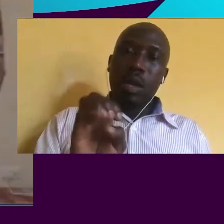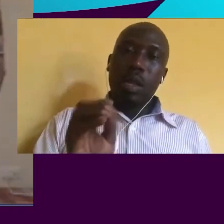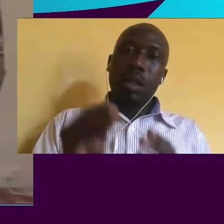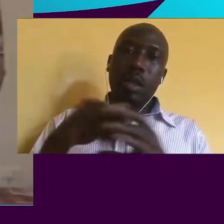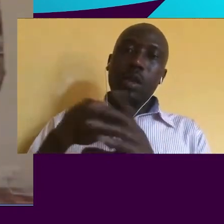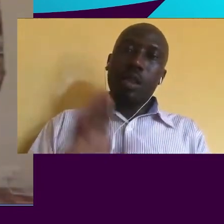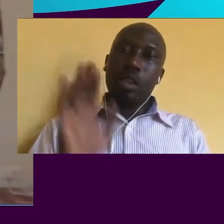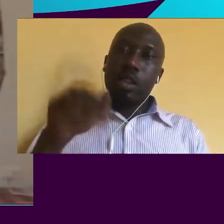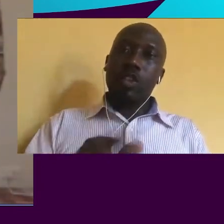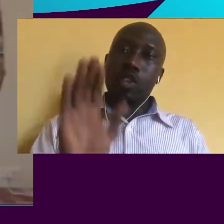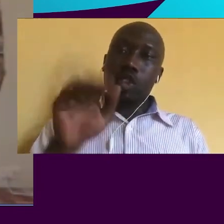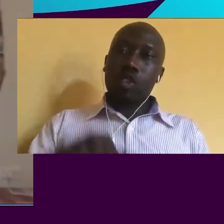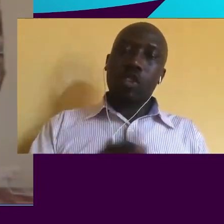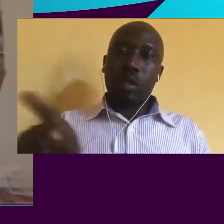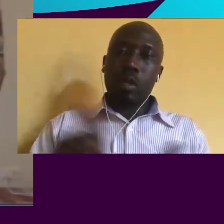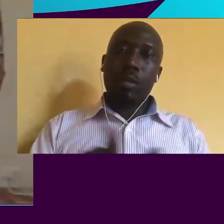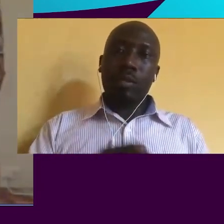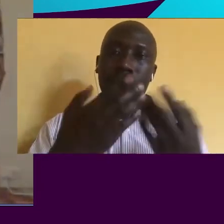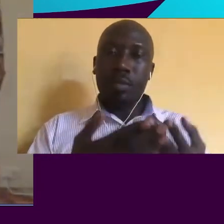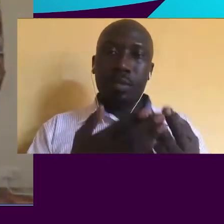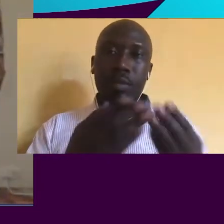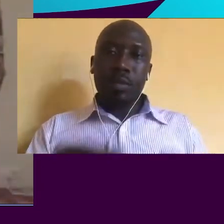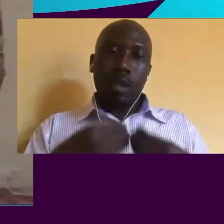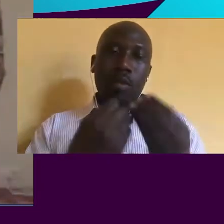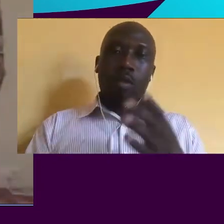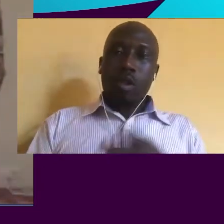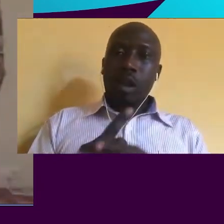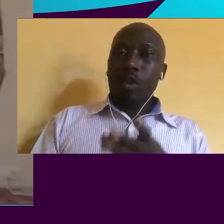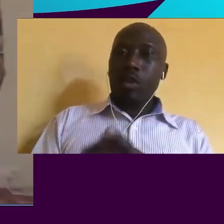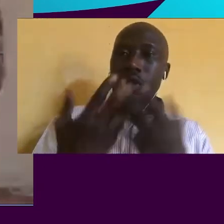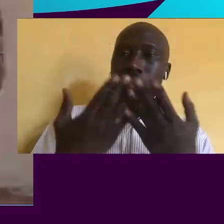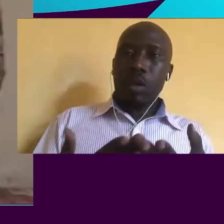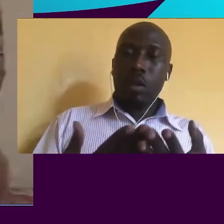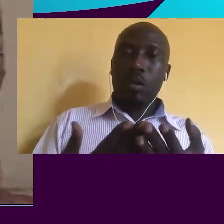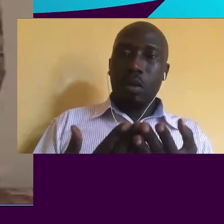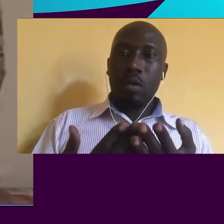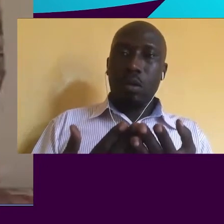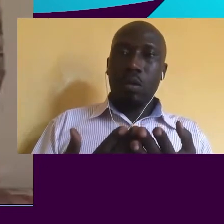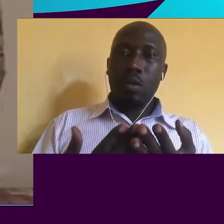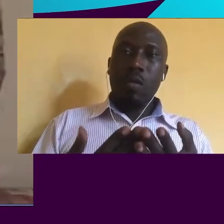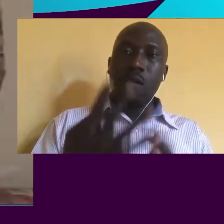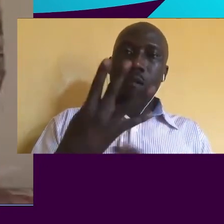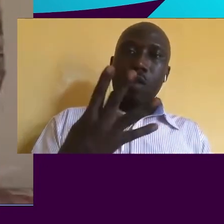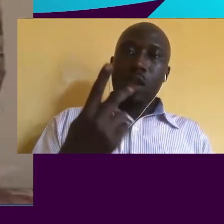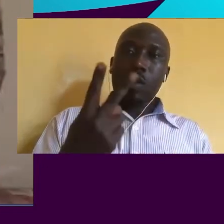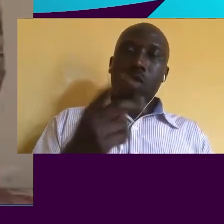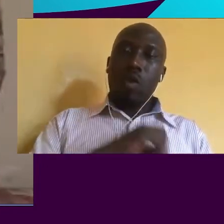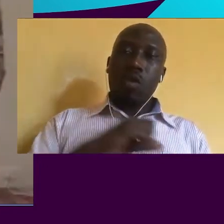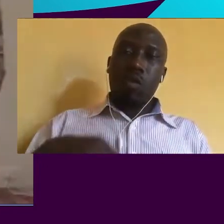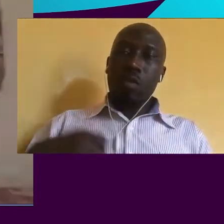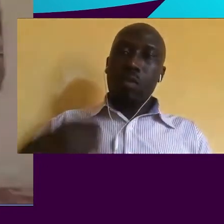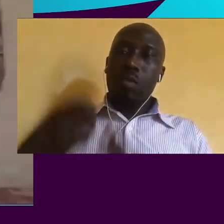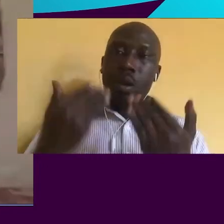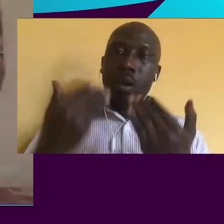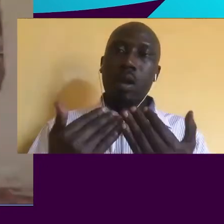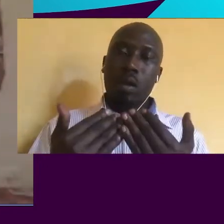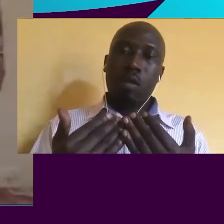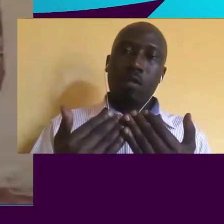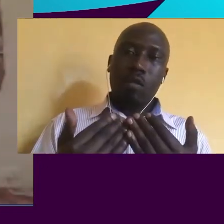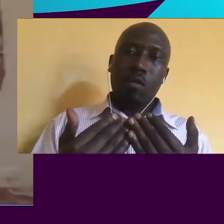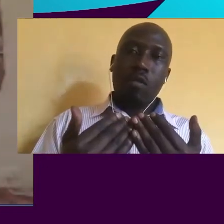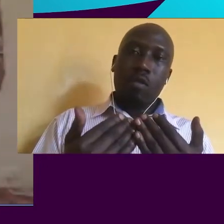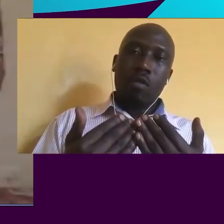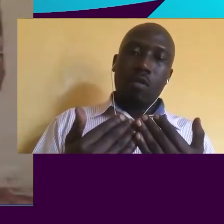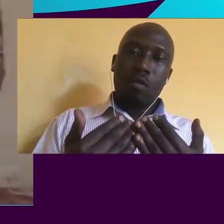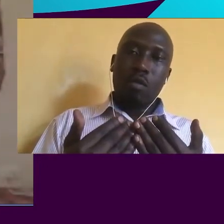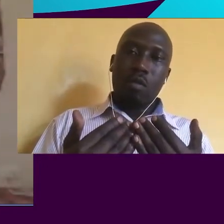and provide an opportunity for, I believe we have 42 women now from 18 football